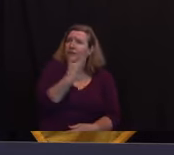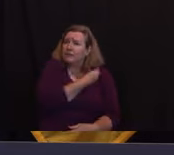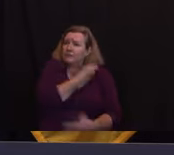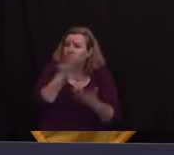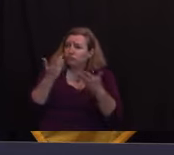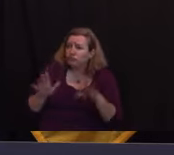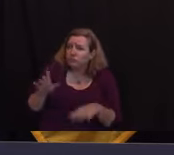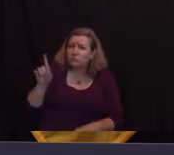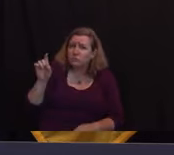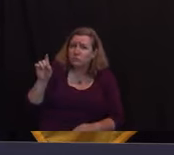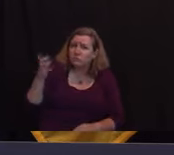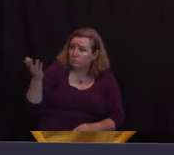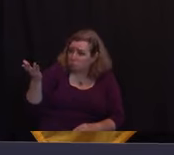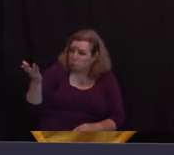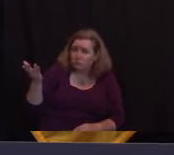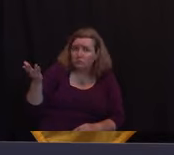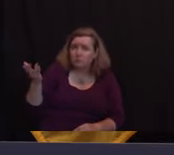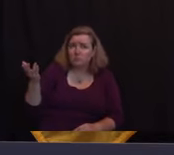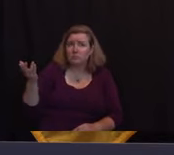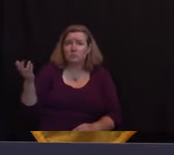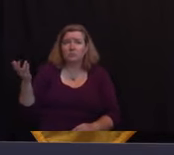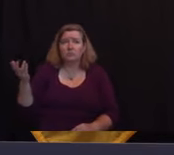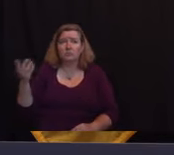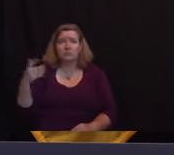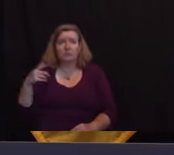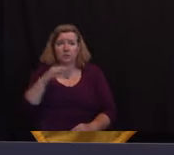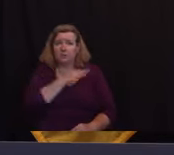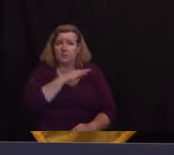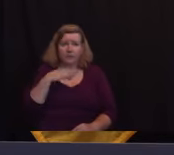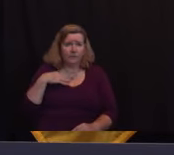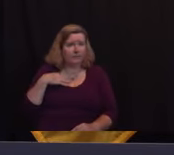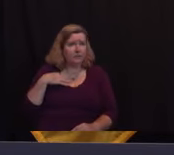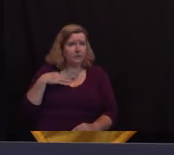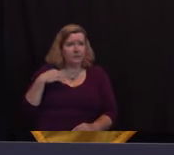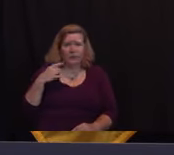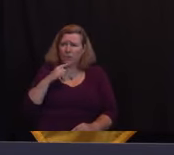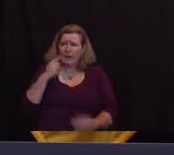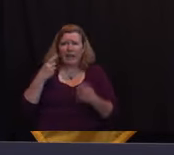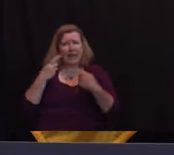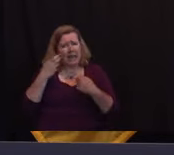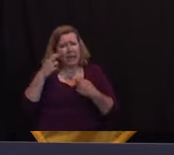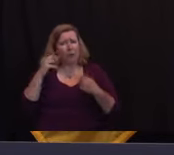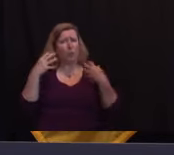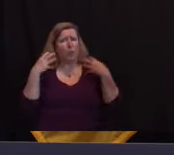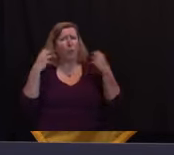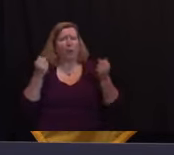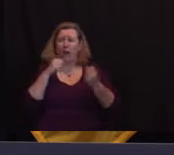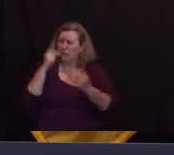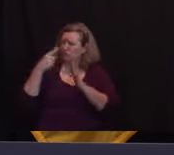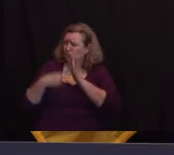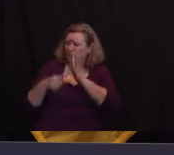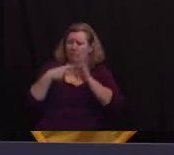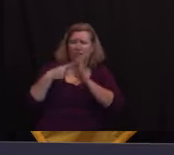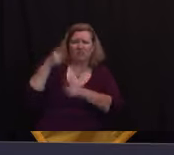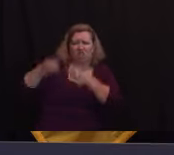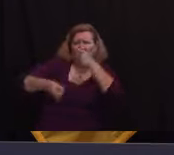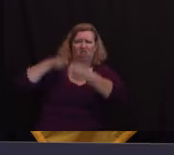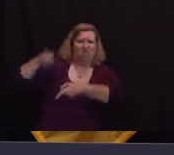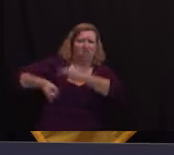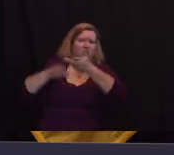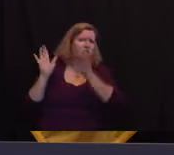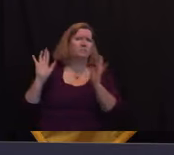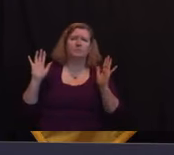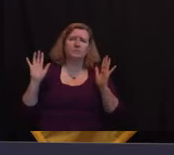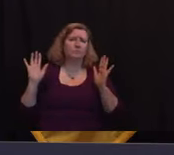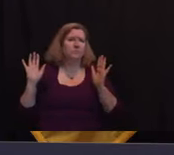been, in so many respects, heroic. We're not trying to vilify them, but what's the percent that's vaccinated, and what's your plan to get that